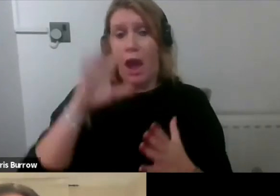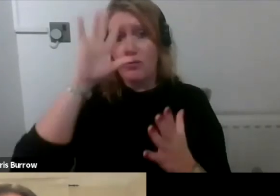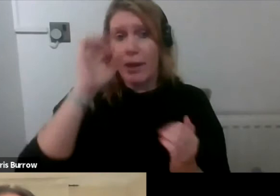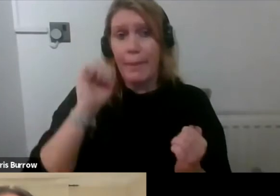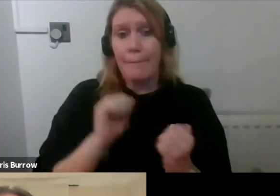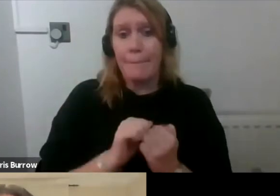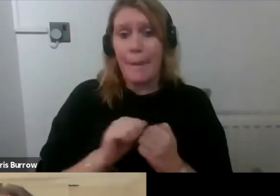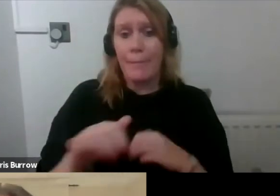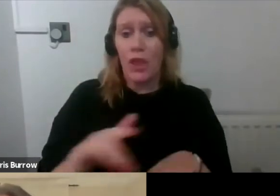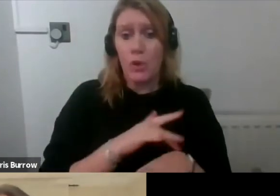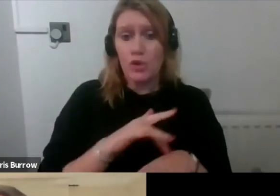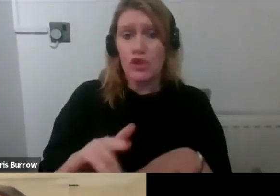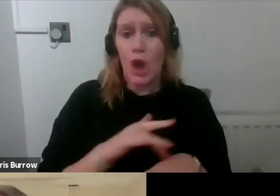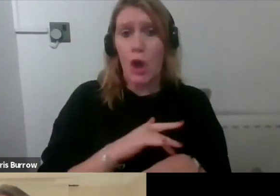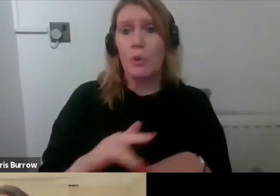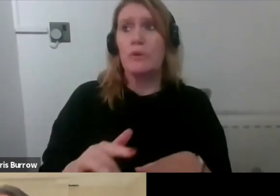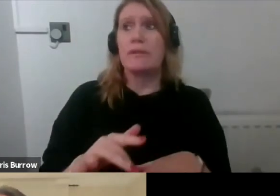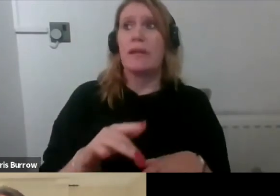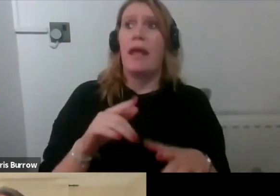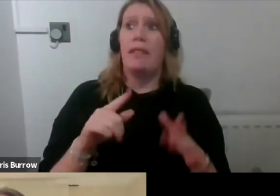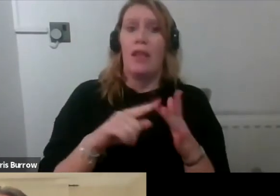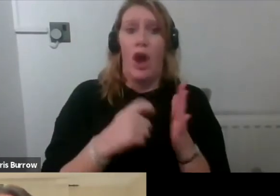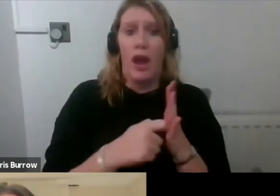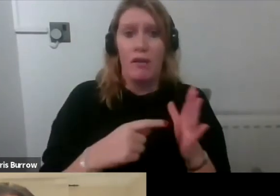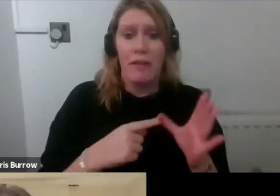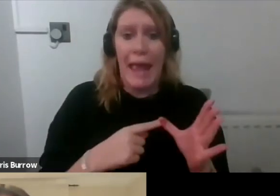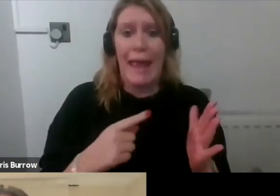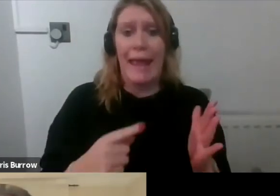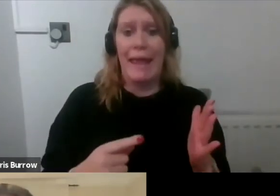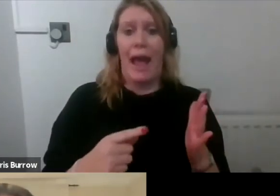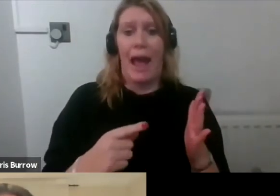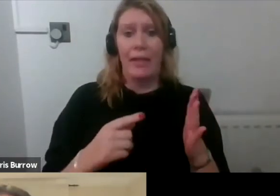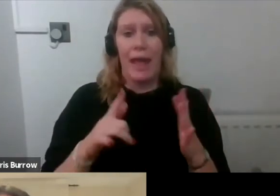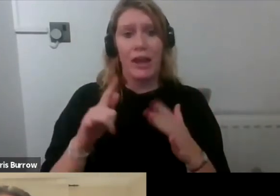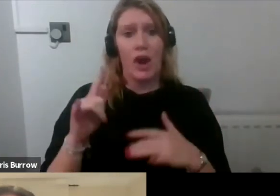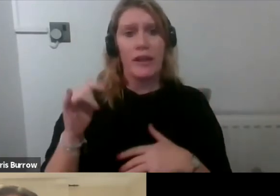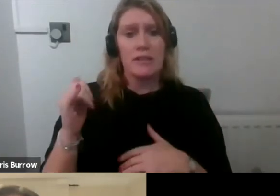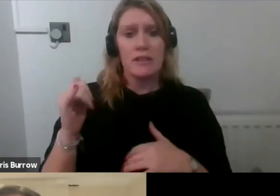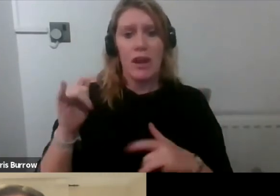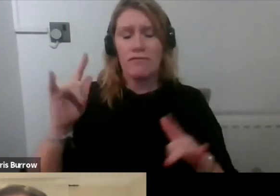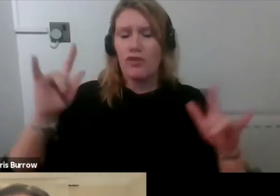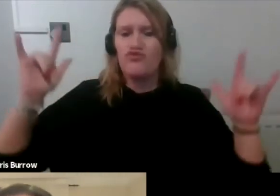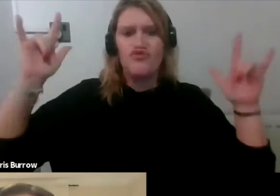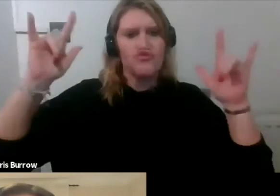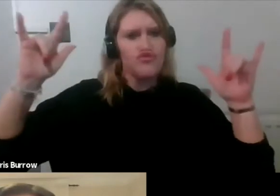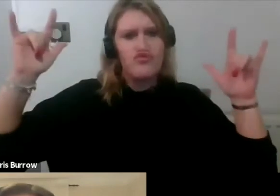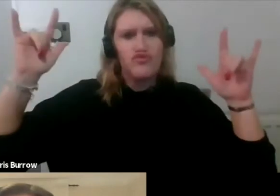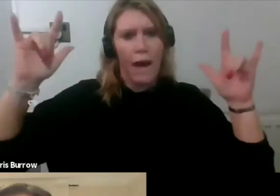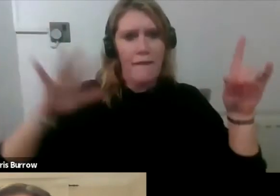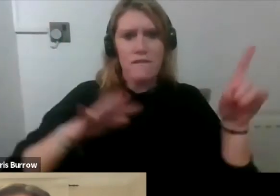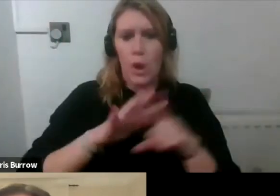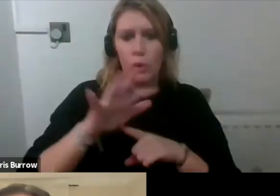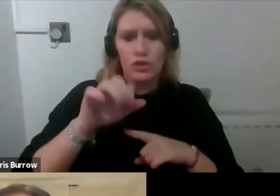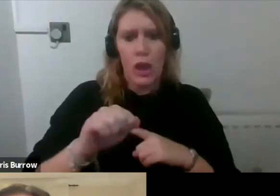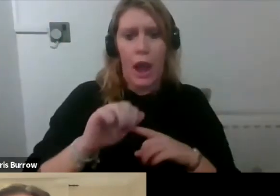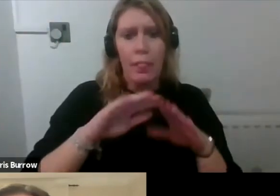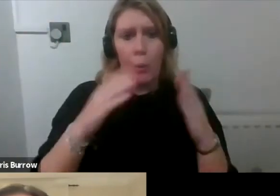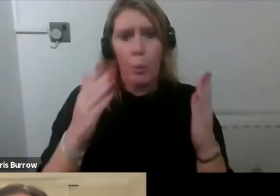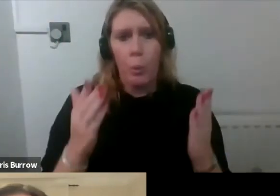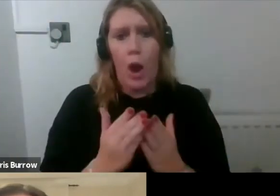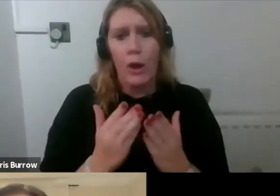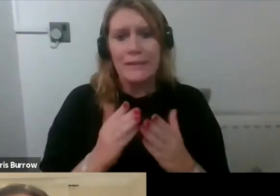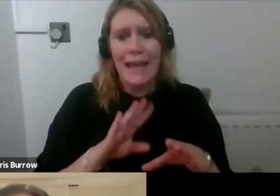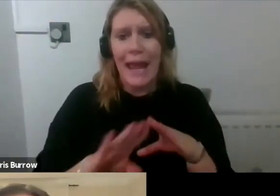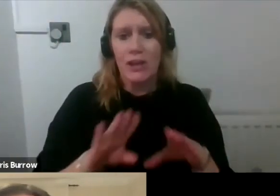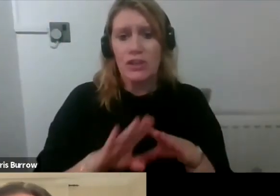Actions vividly, about the IRA and the ALF and rave culture. There's a great one about rave culture, World in Action. If anybody wants to laugh, go and